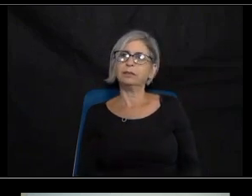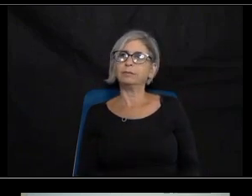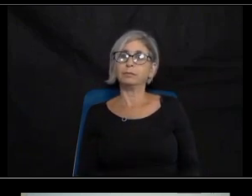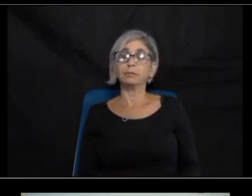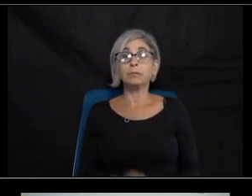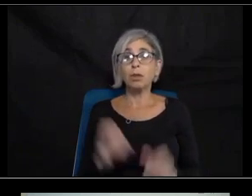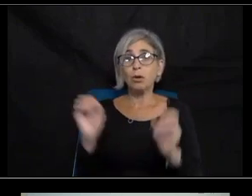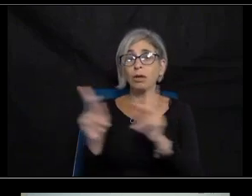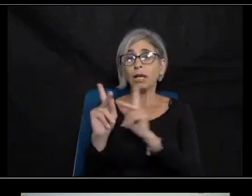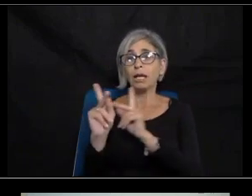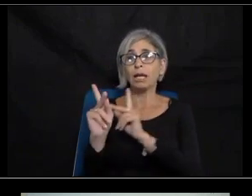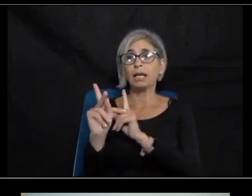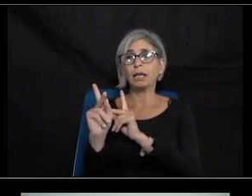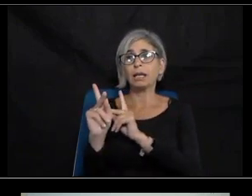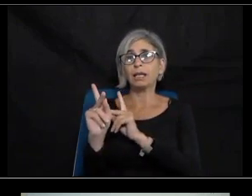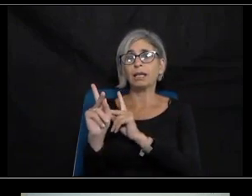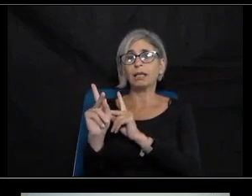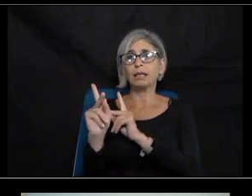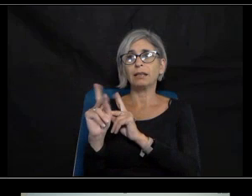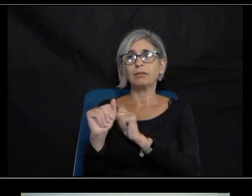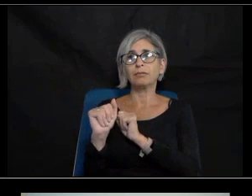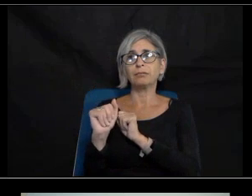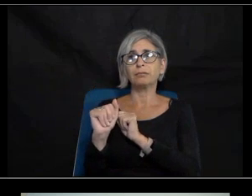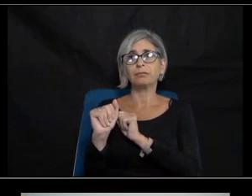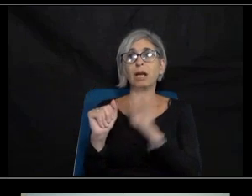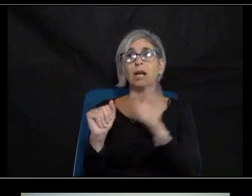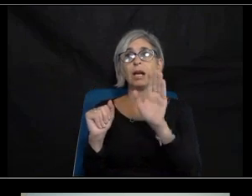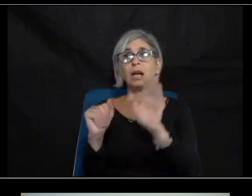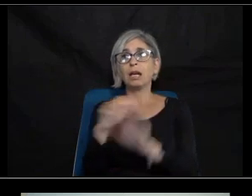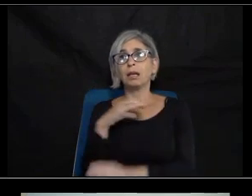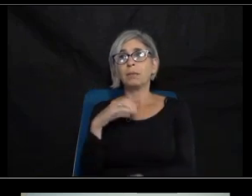All right. Question. Yes.